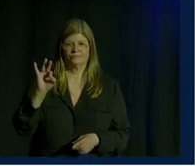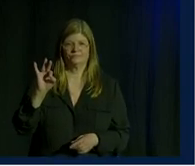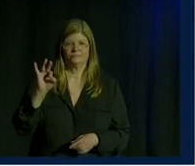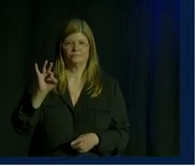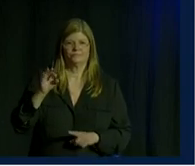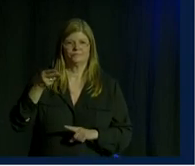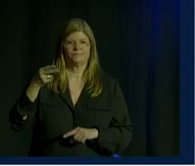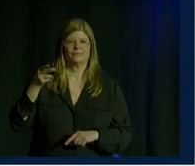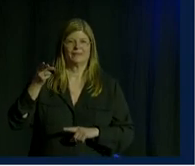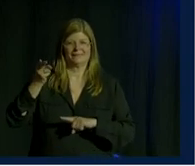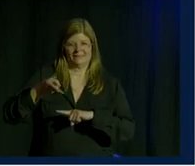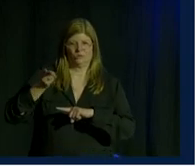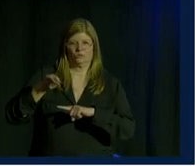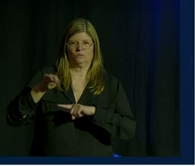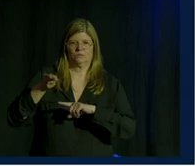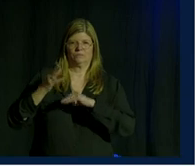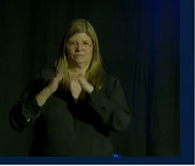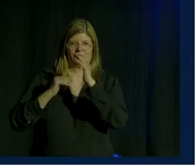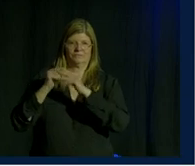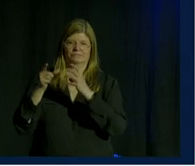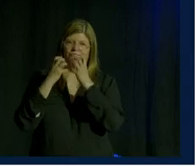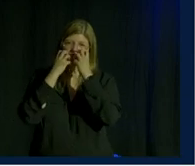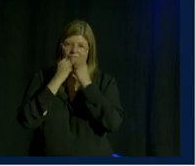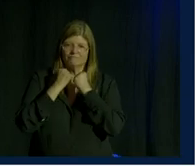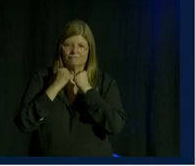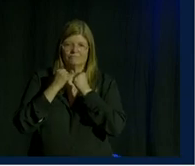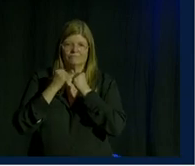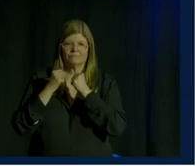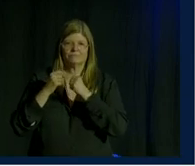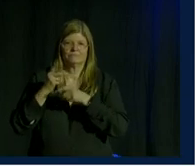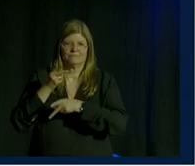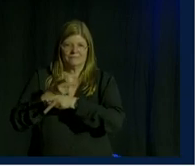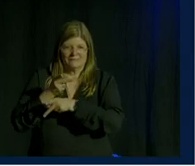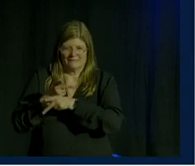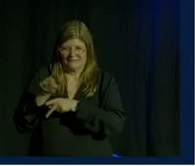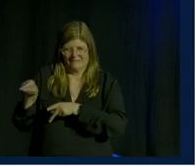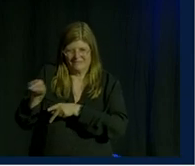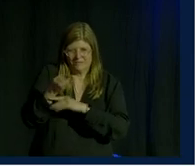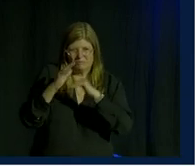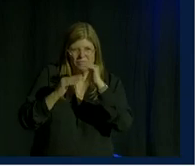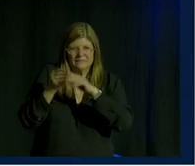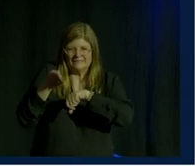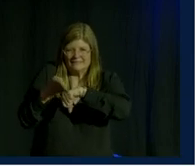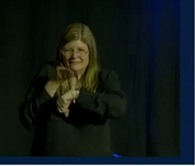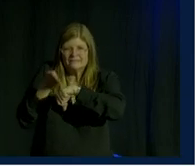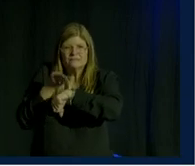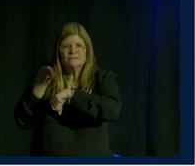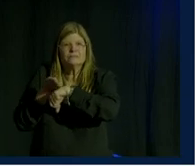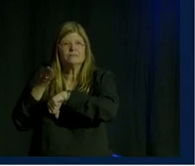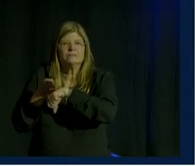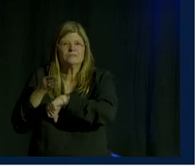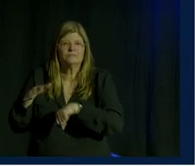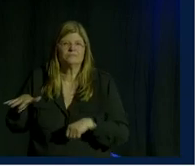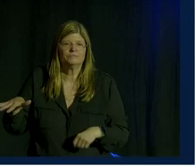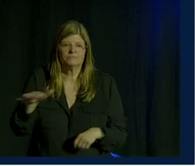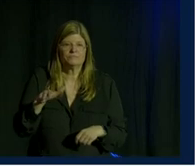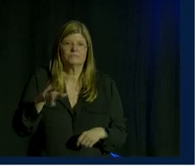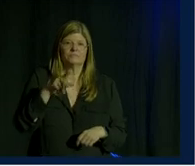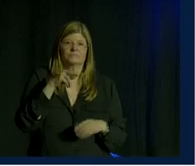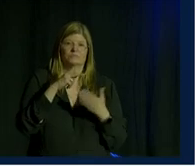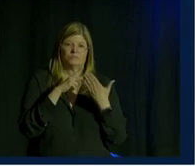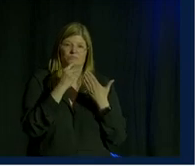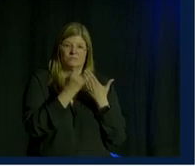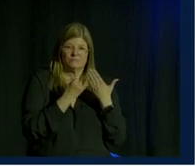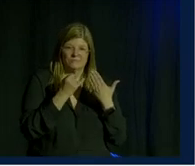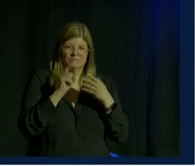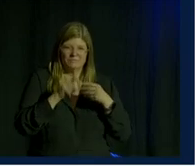and rehabilitated. The project should create strong retail activity and promote a vibrant,